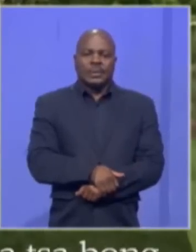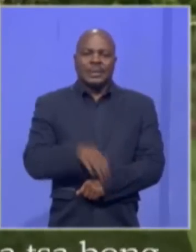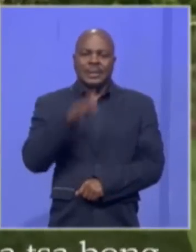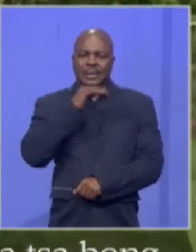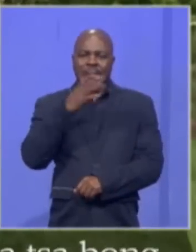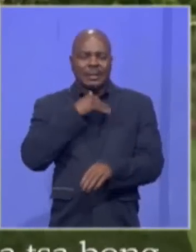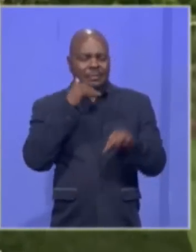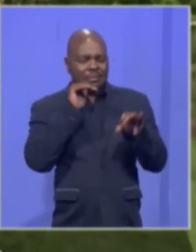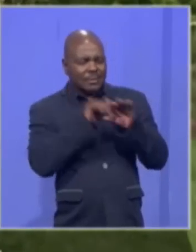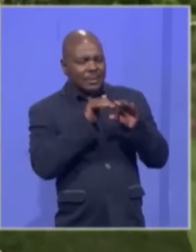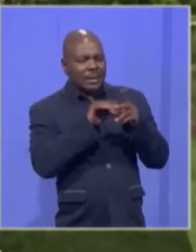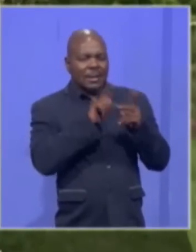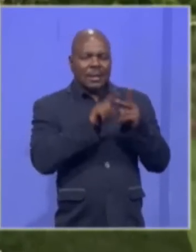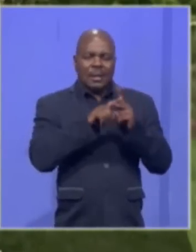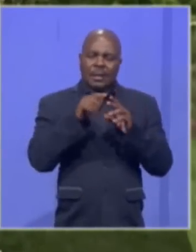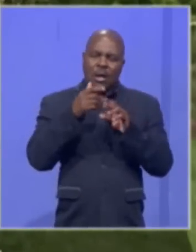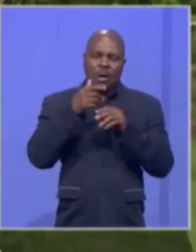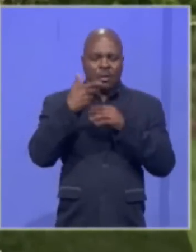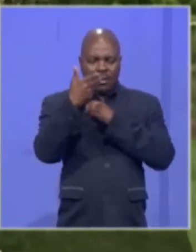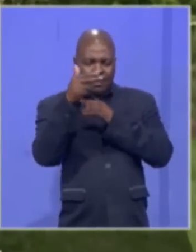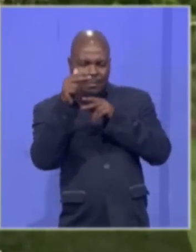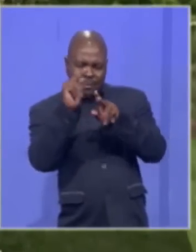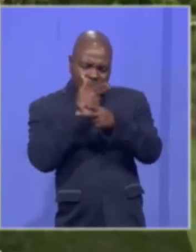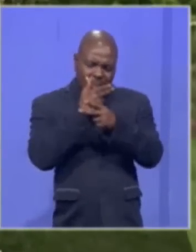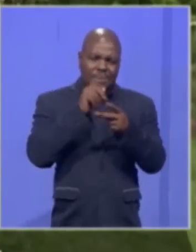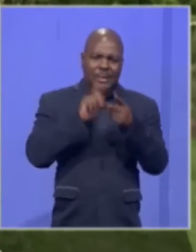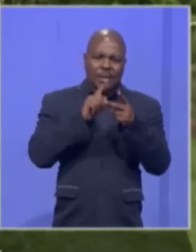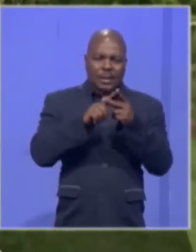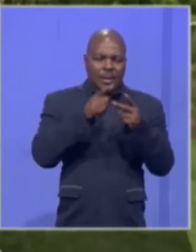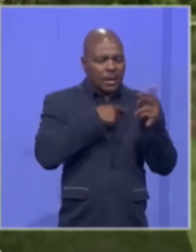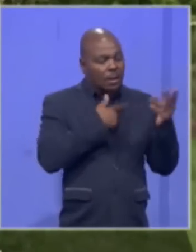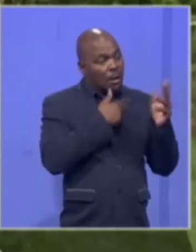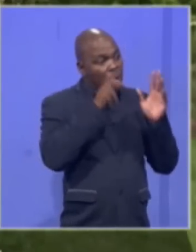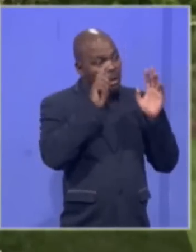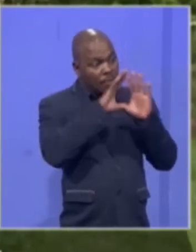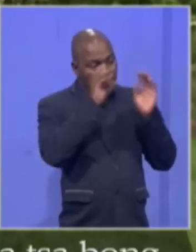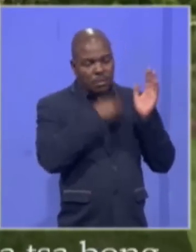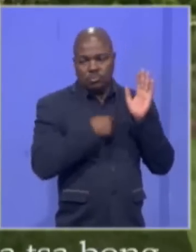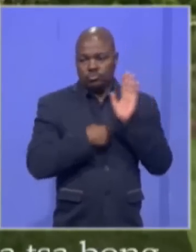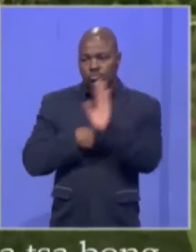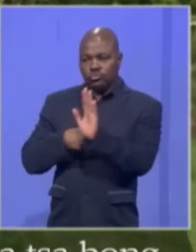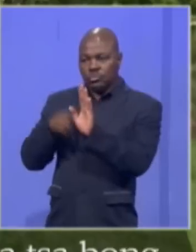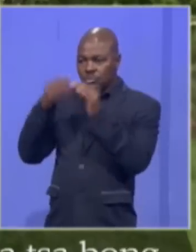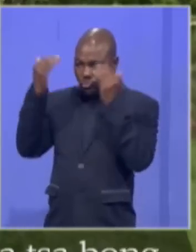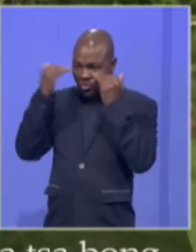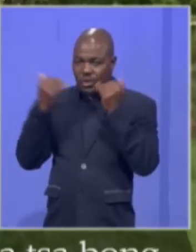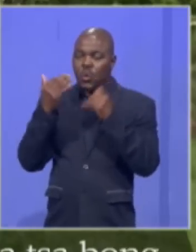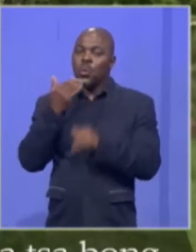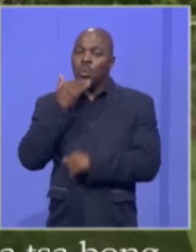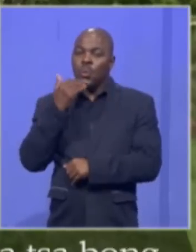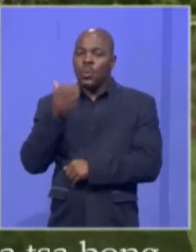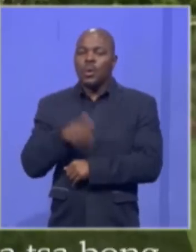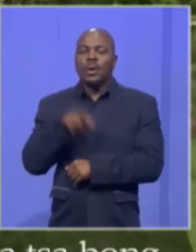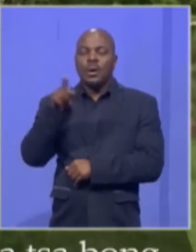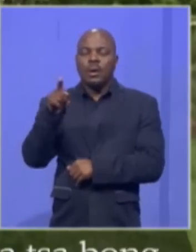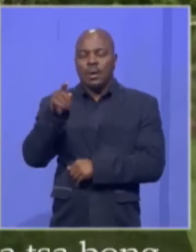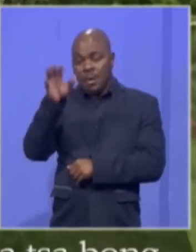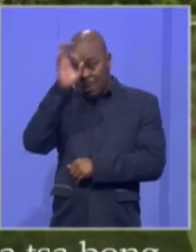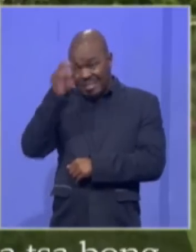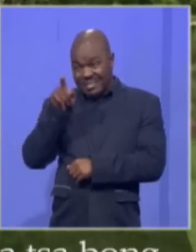me, I took the screenshots and sent it to the magistrates or to Sergeant Bengu. He is threatening